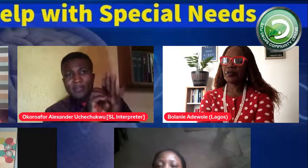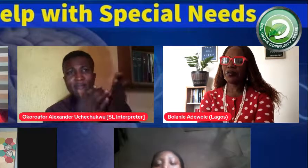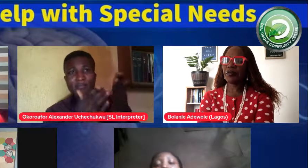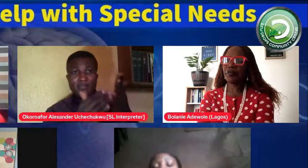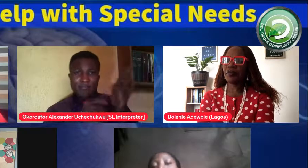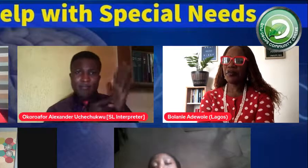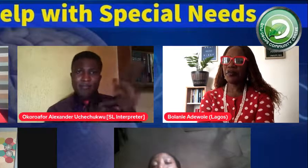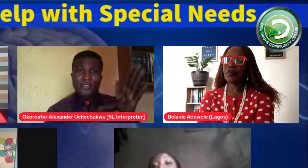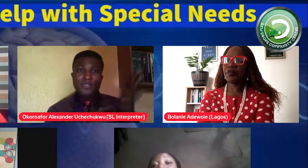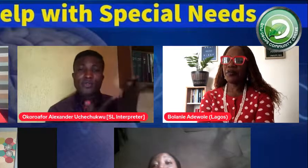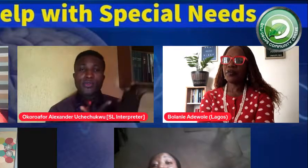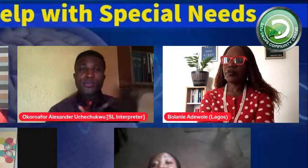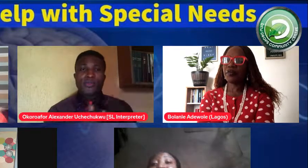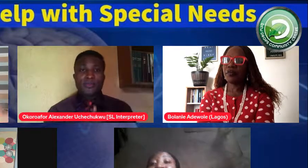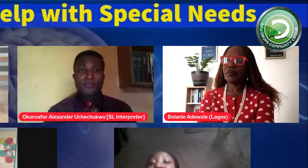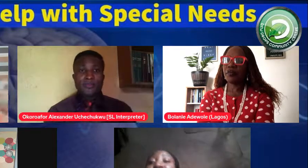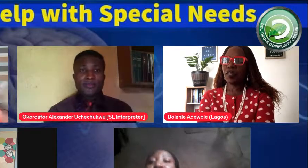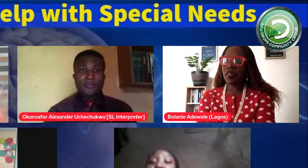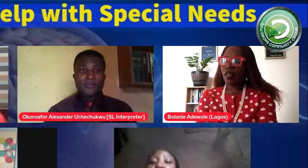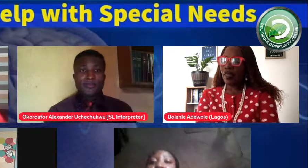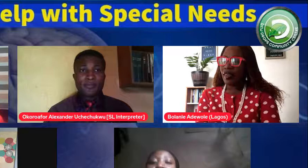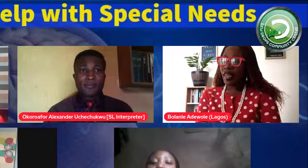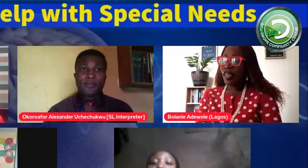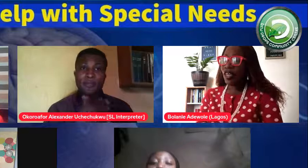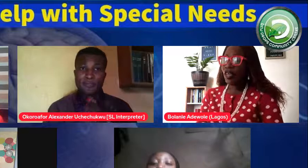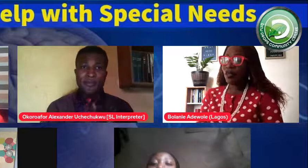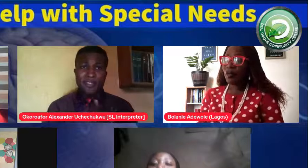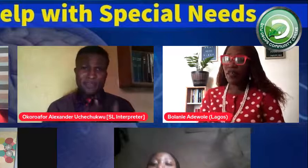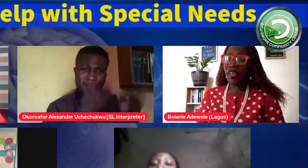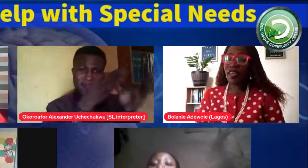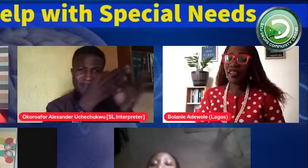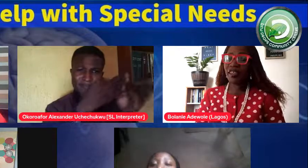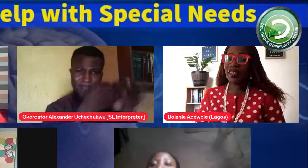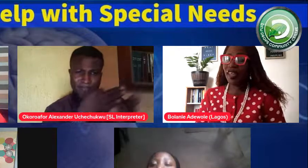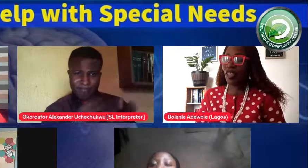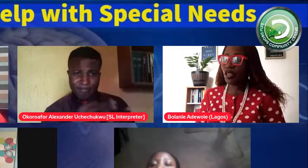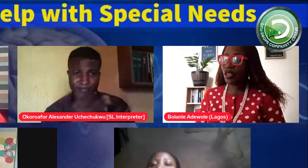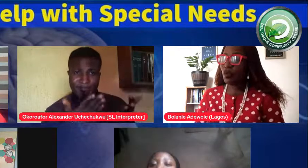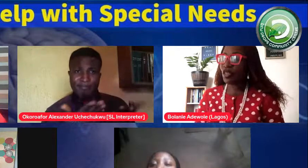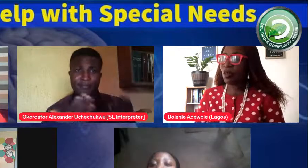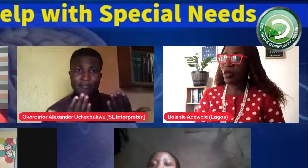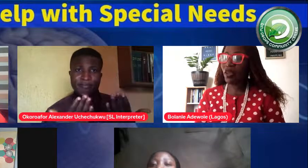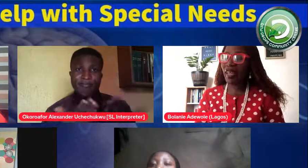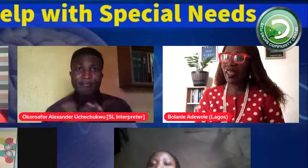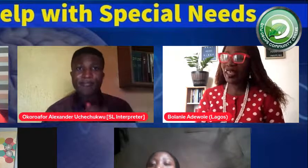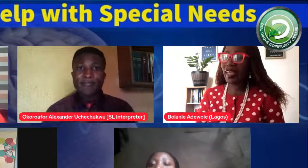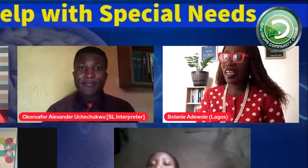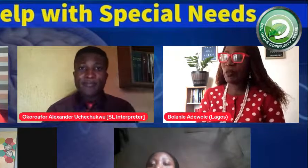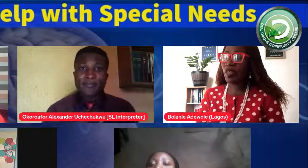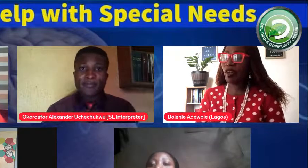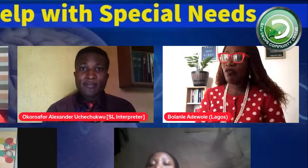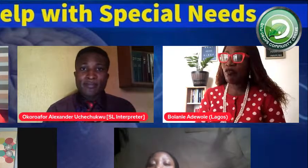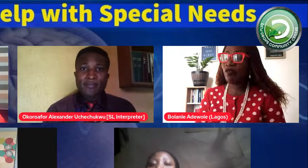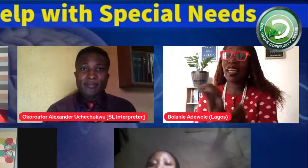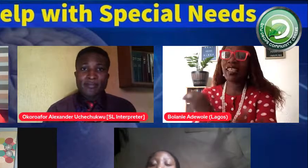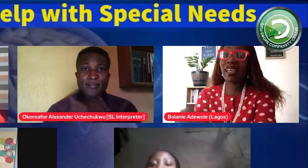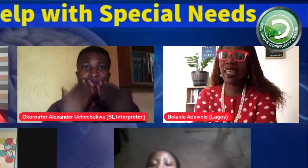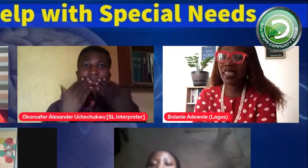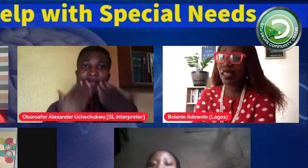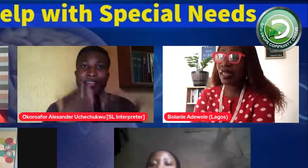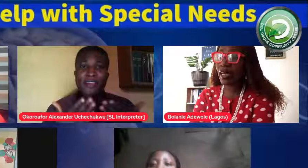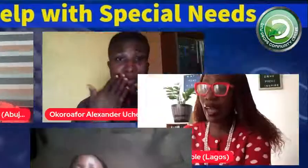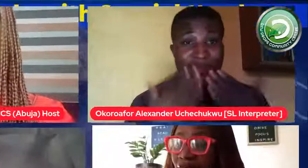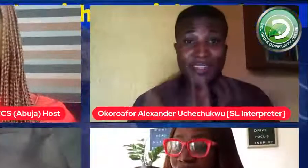so thank you thank you thank you so much this has been a very